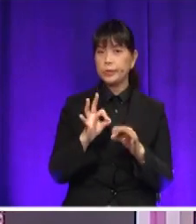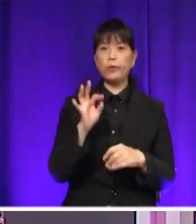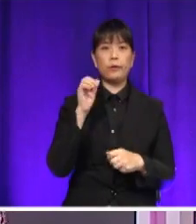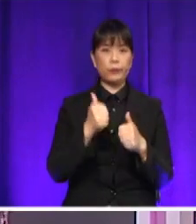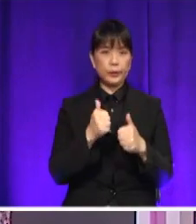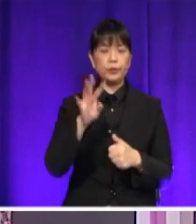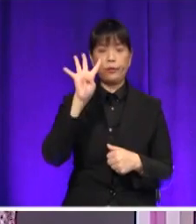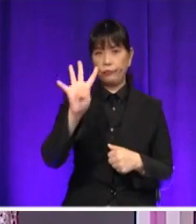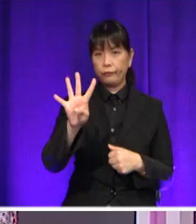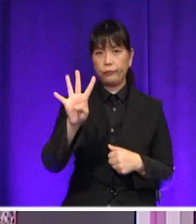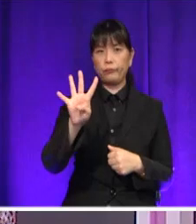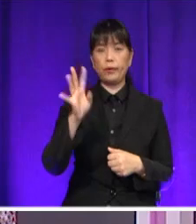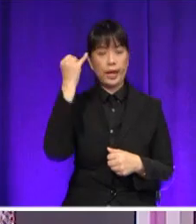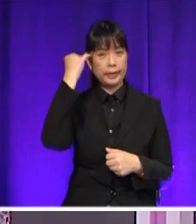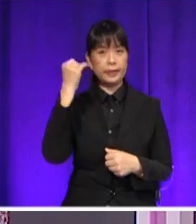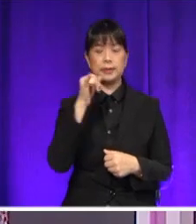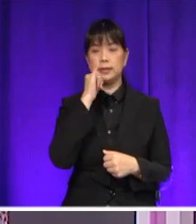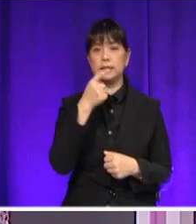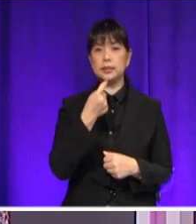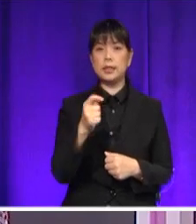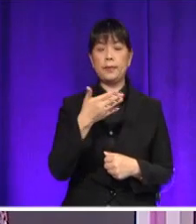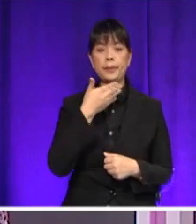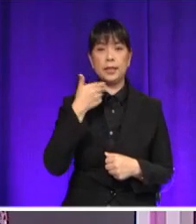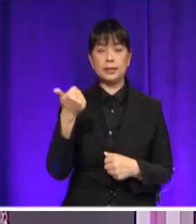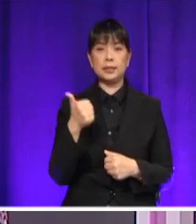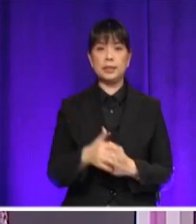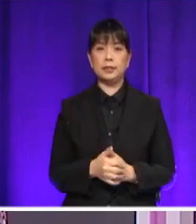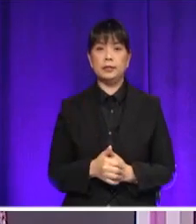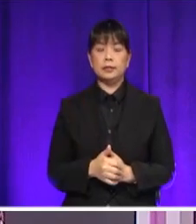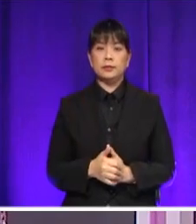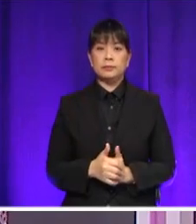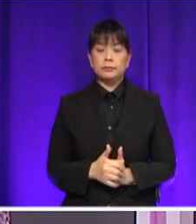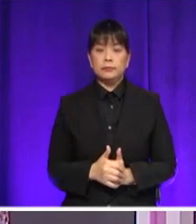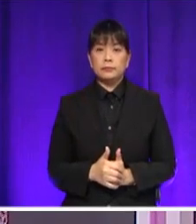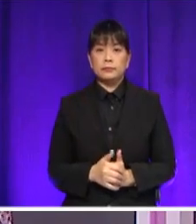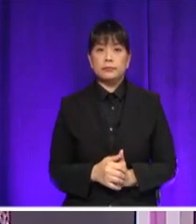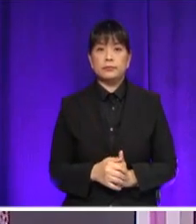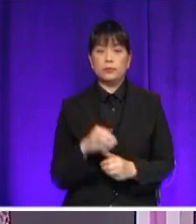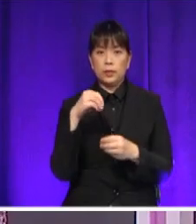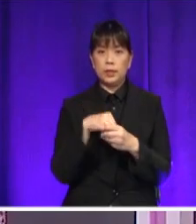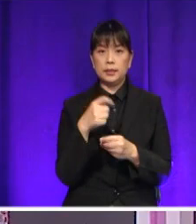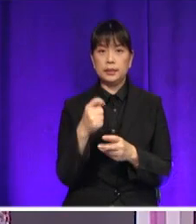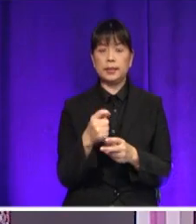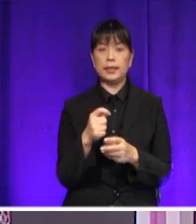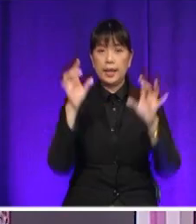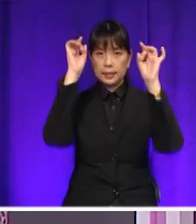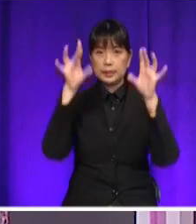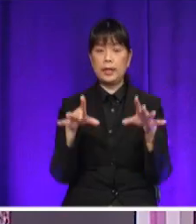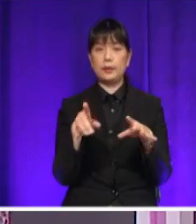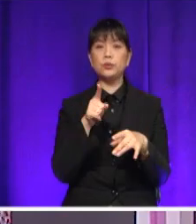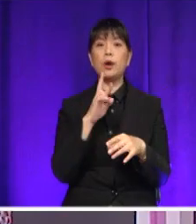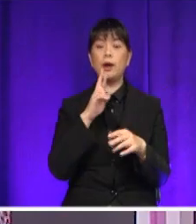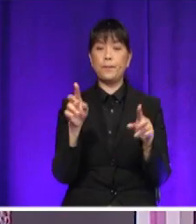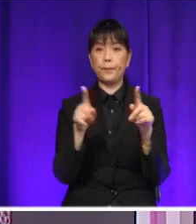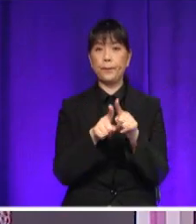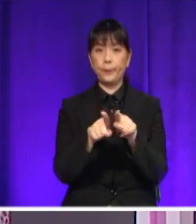okay? Because this is part of the SPM speaking exam. When you, in the exam, you are paired and you will discuss and you will have to